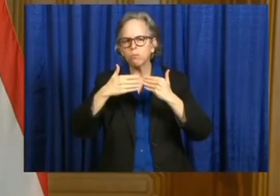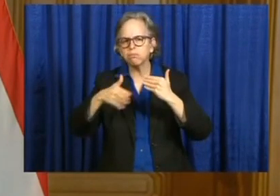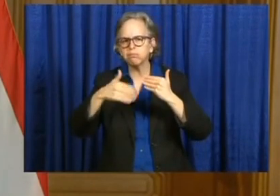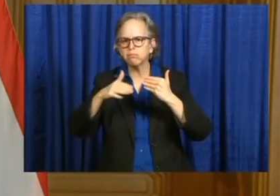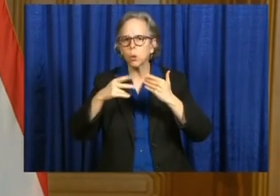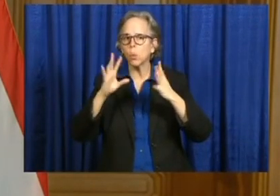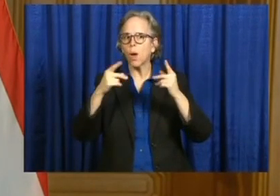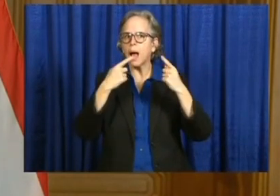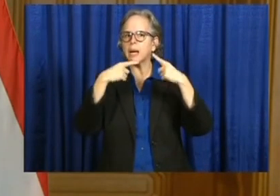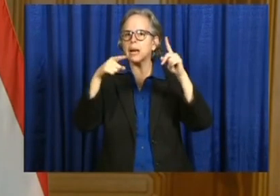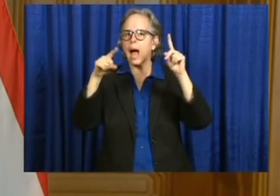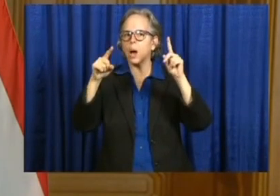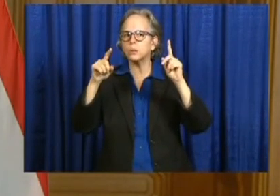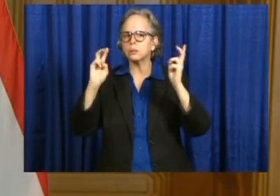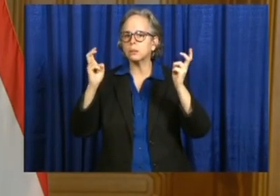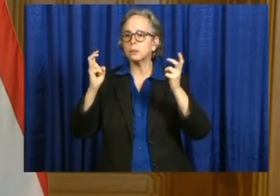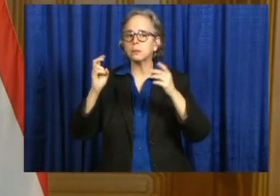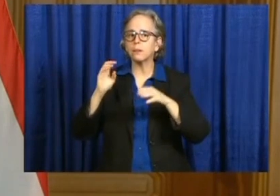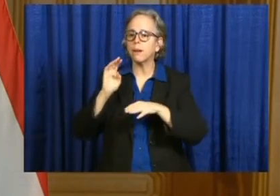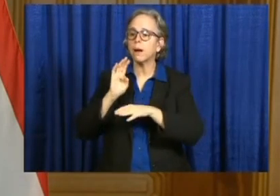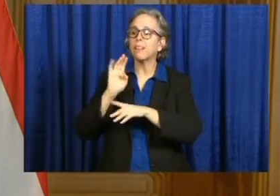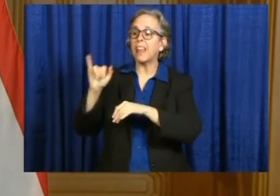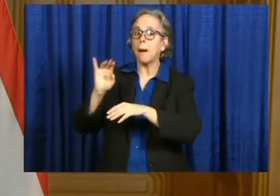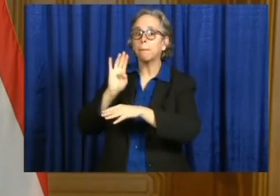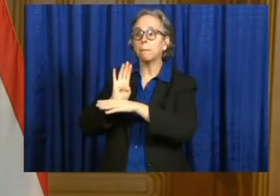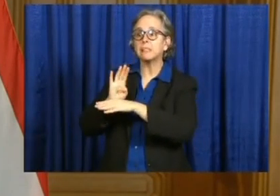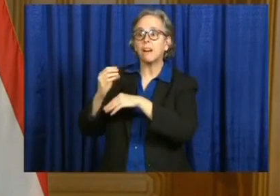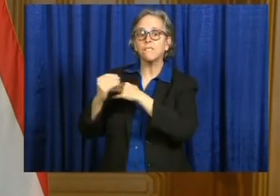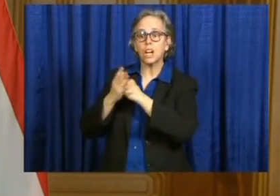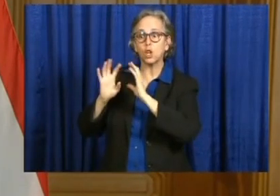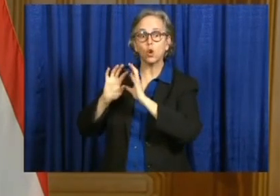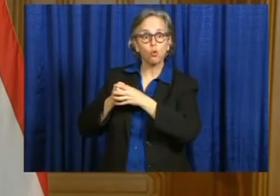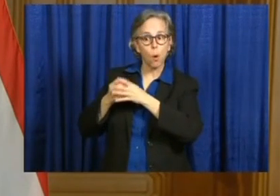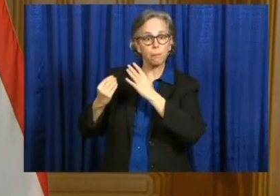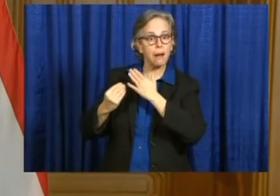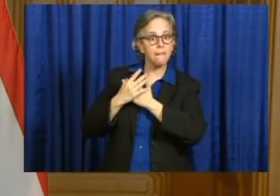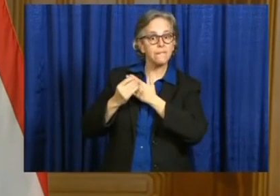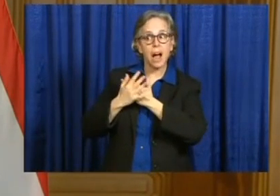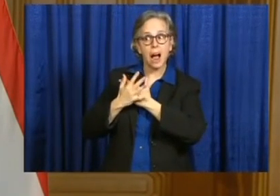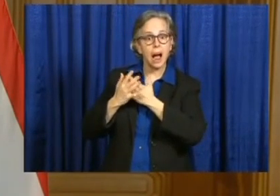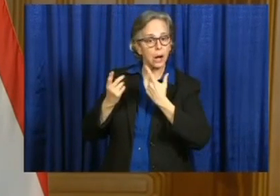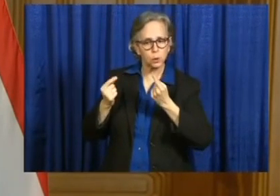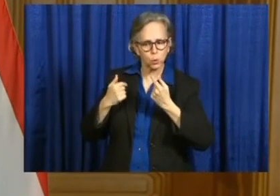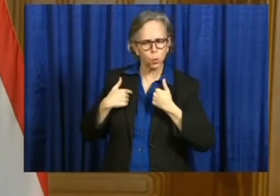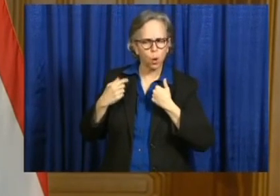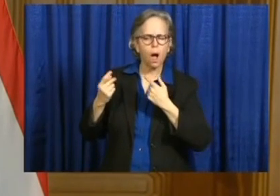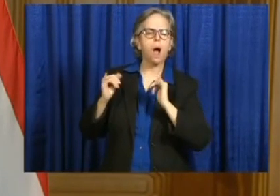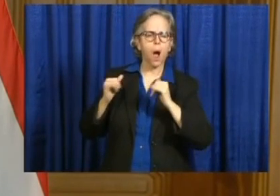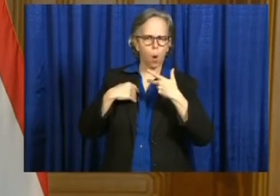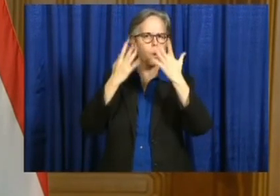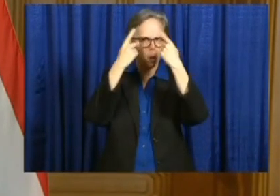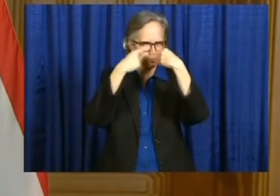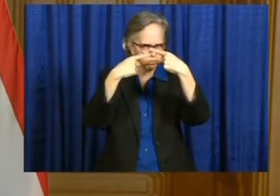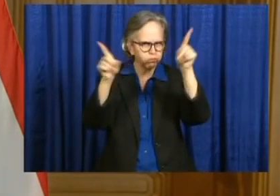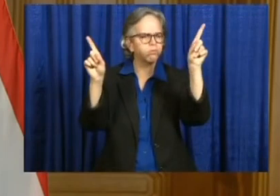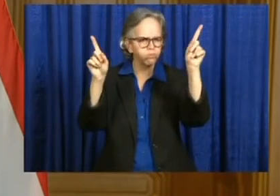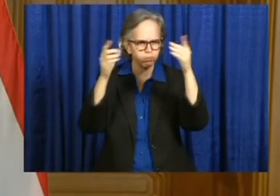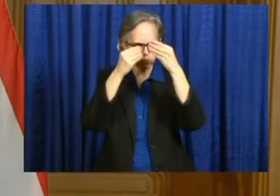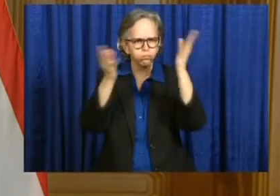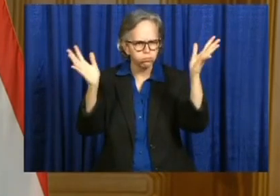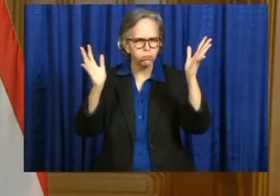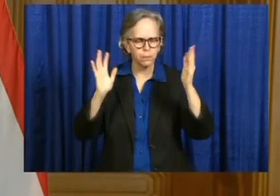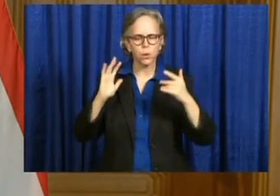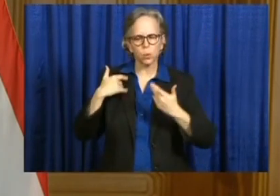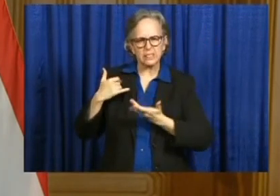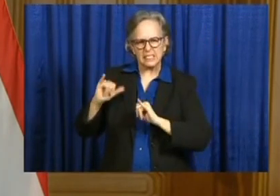give me and the Lieutenant Governor direct advice. But this is something that we're planning for as we continue